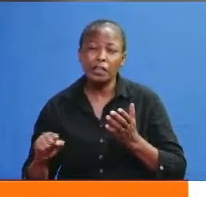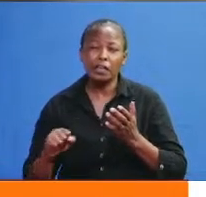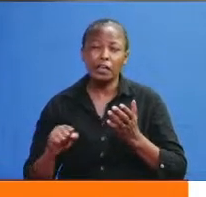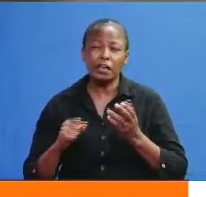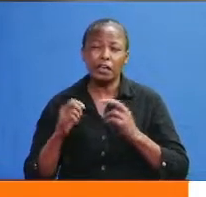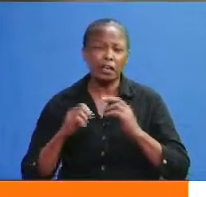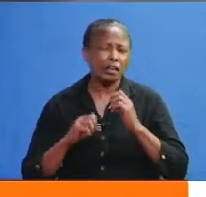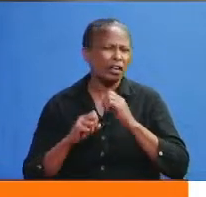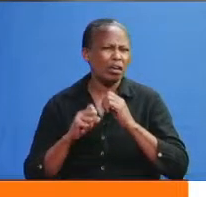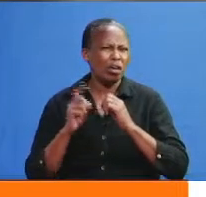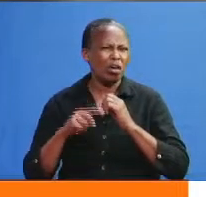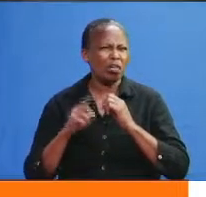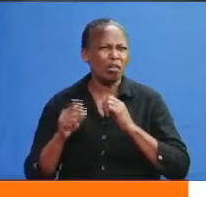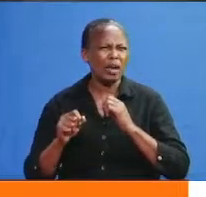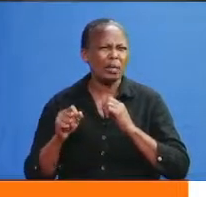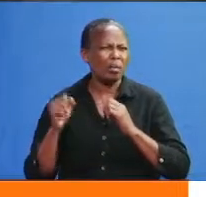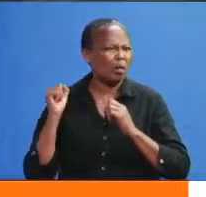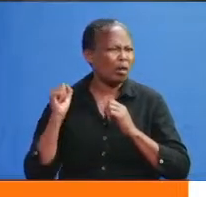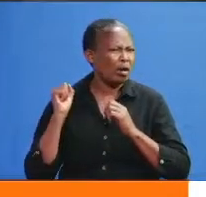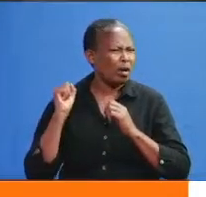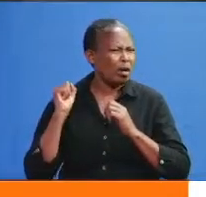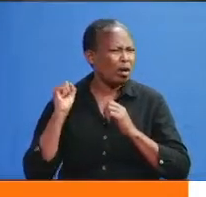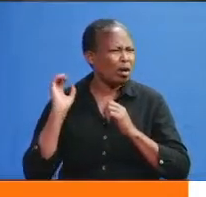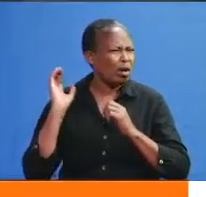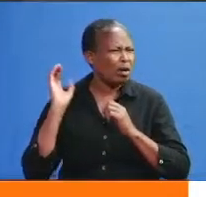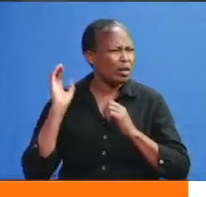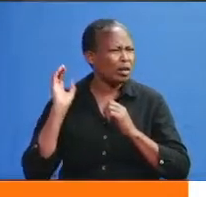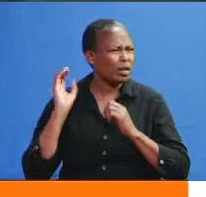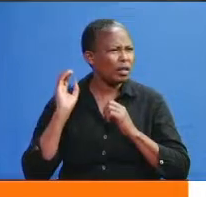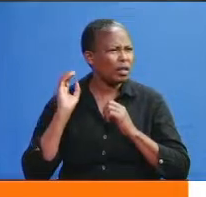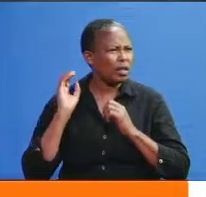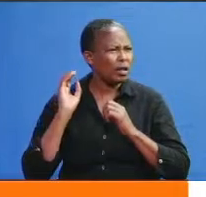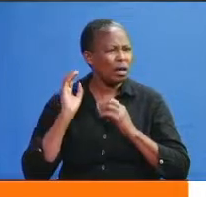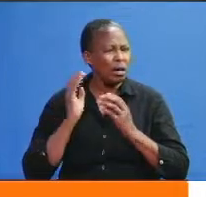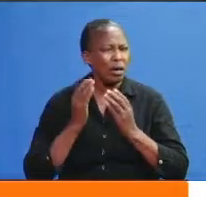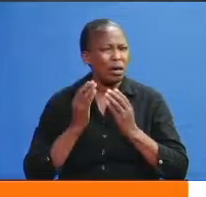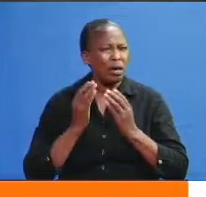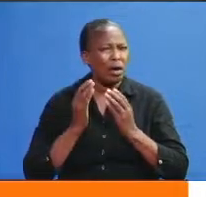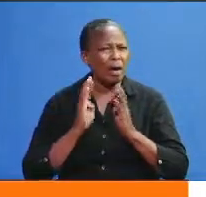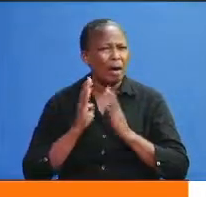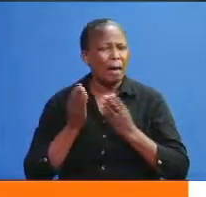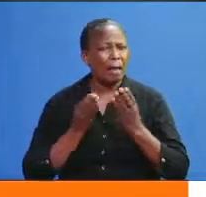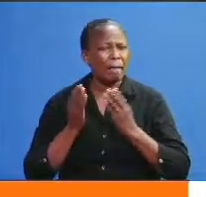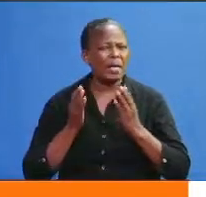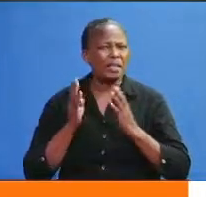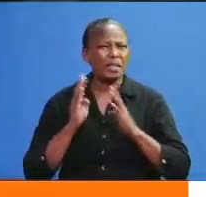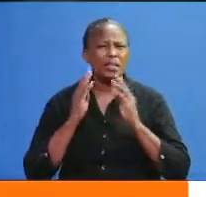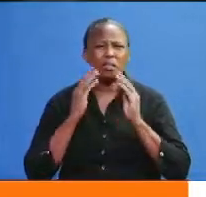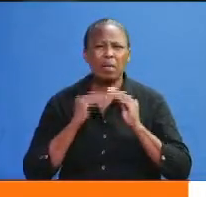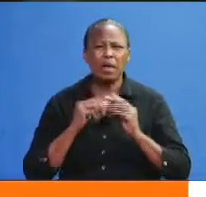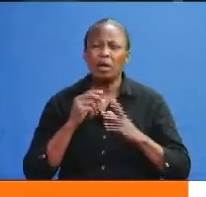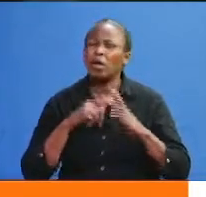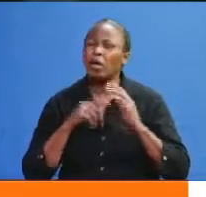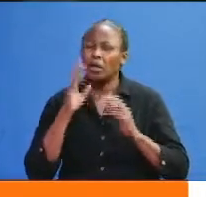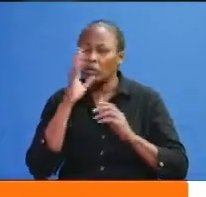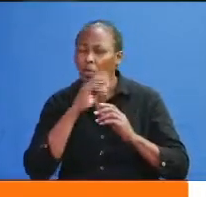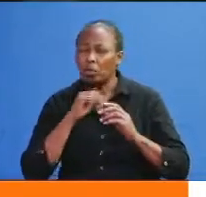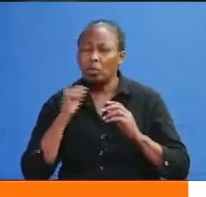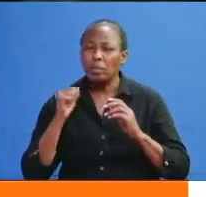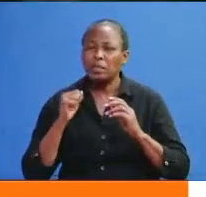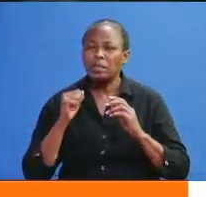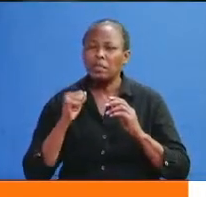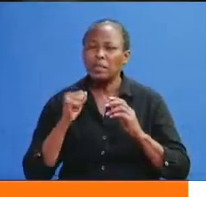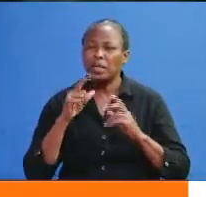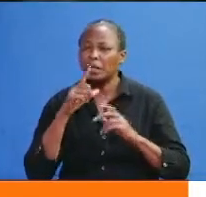crime officers. The businessman went missing on May 13th. That evening, he had driven into Miala Lounge in